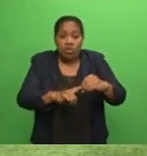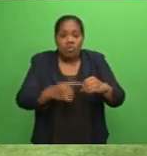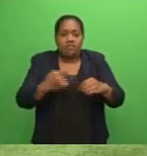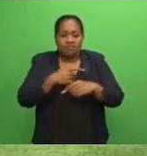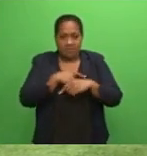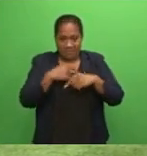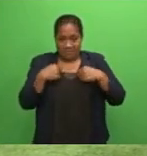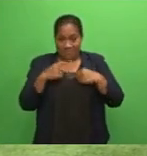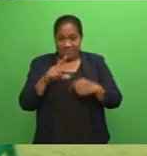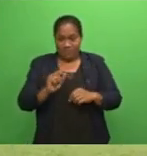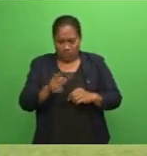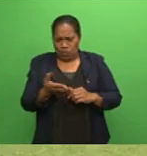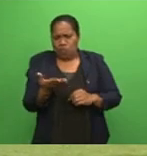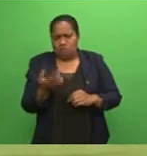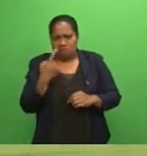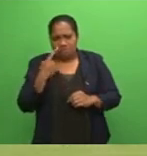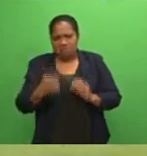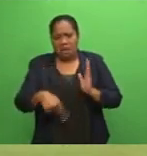which is a positive sign.